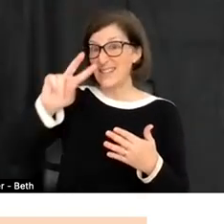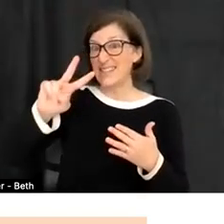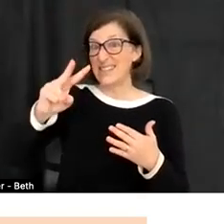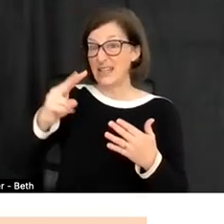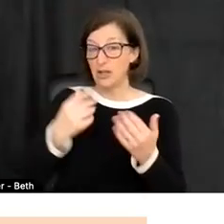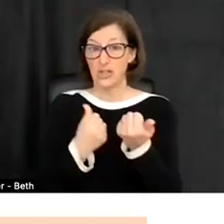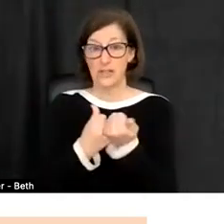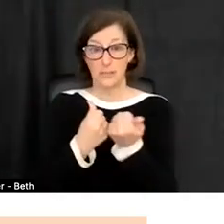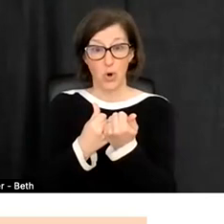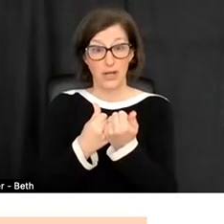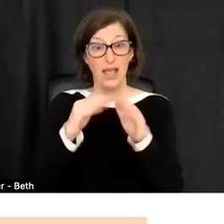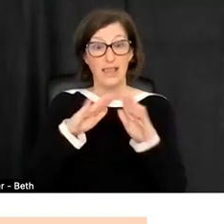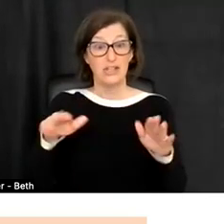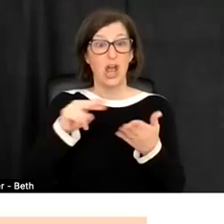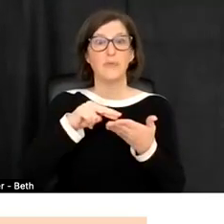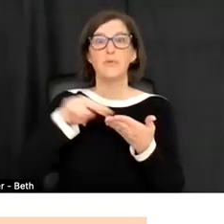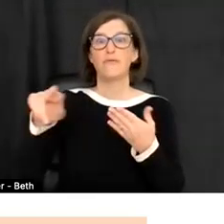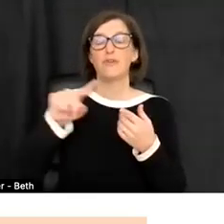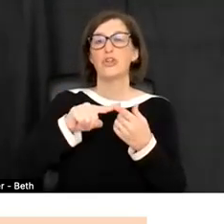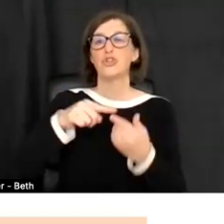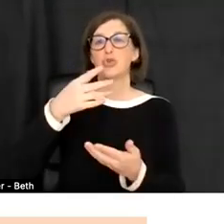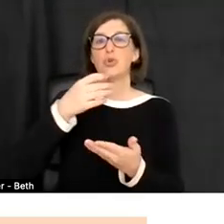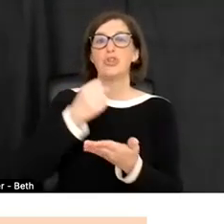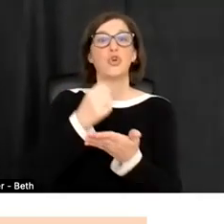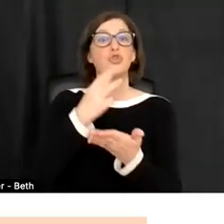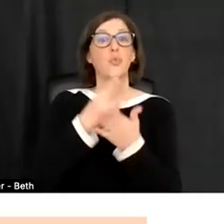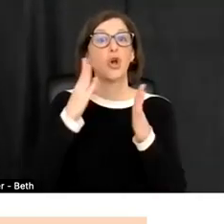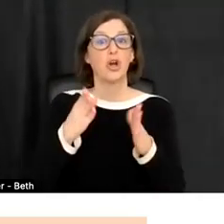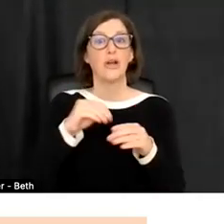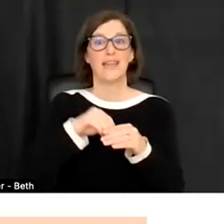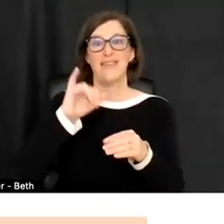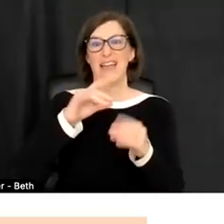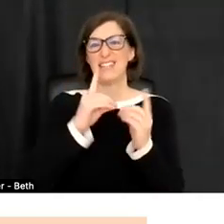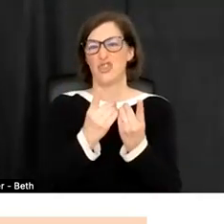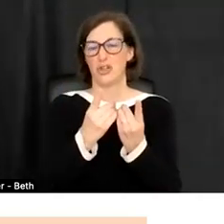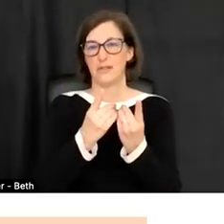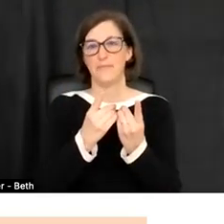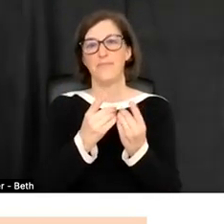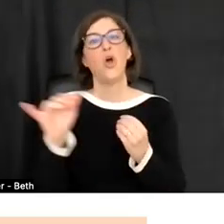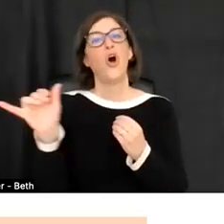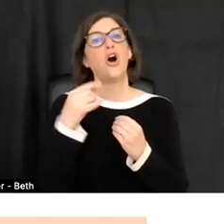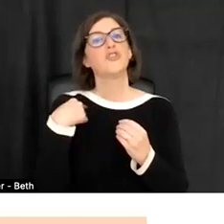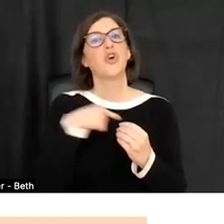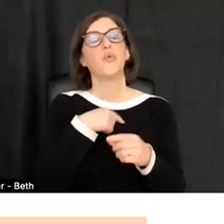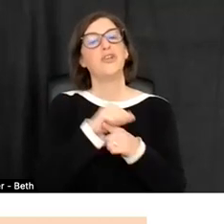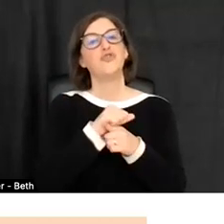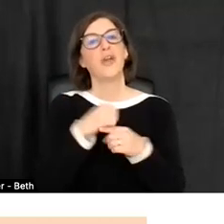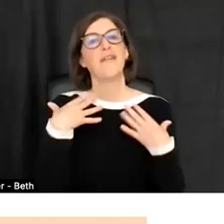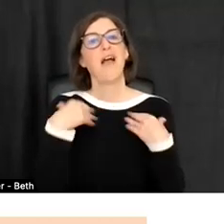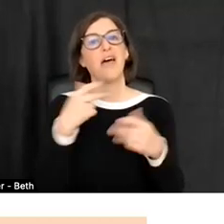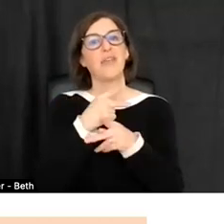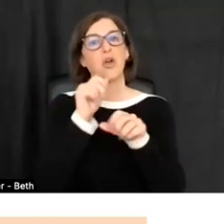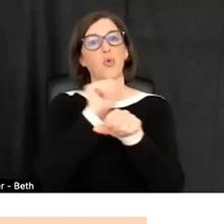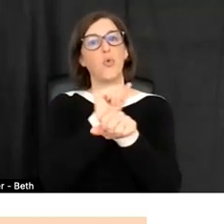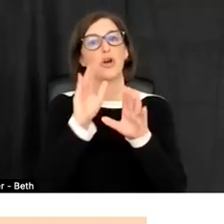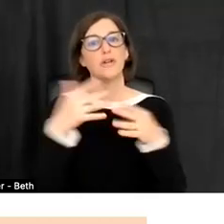the child would then be referred to the social worker who would be within the district. And then we also trained healthcare workers on